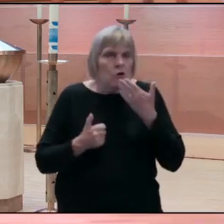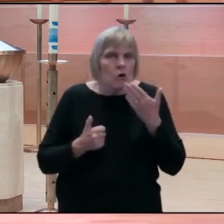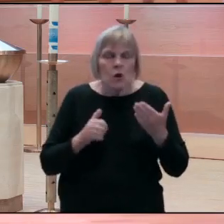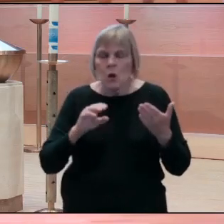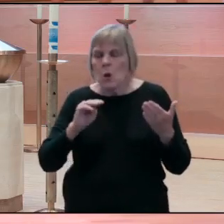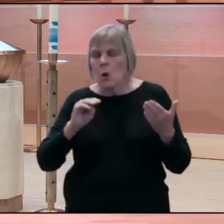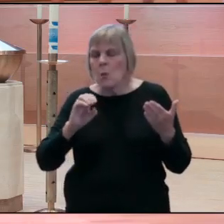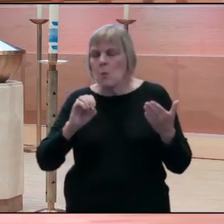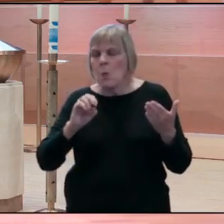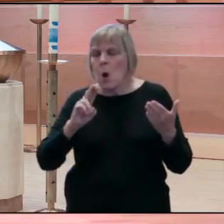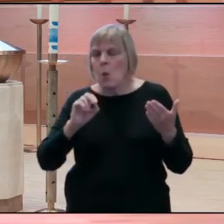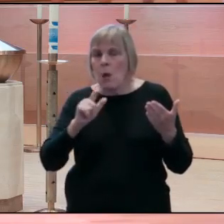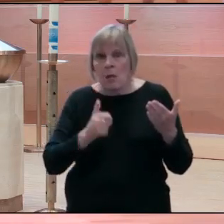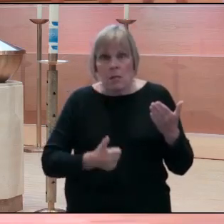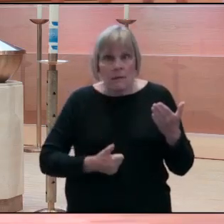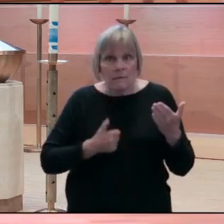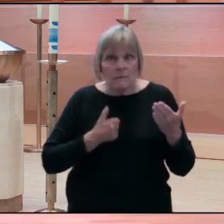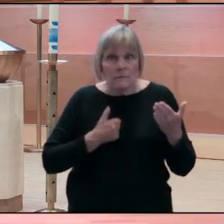moral lives and we're all the same.